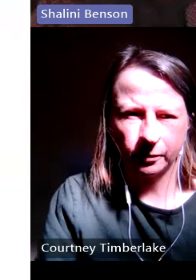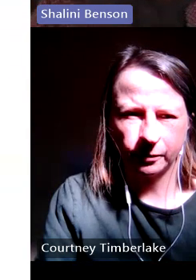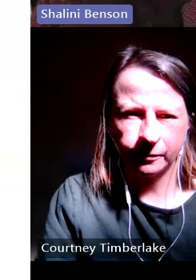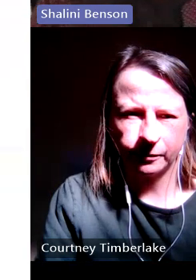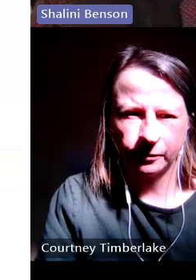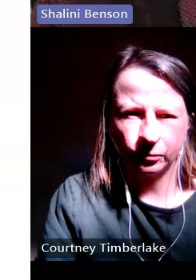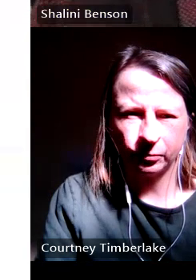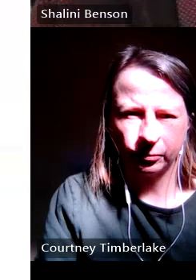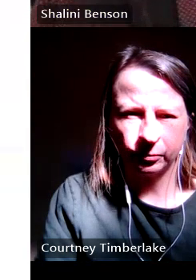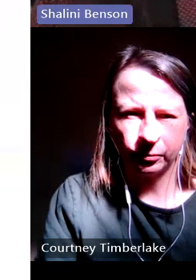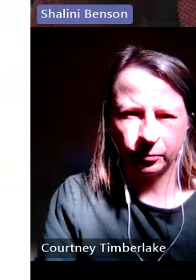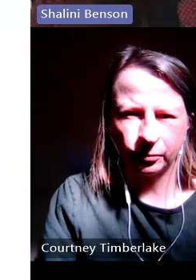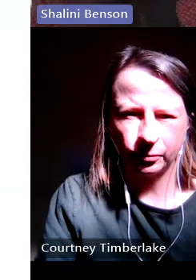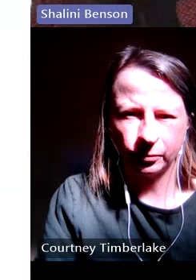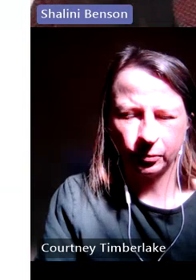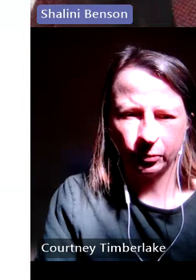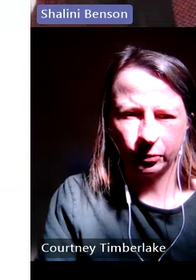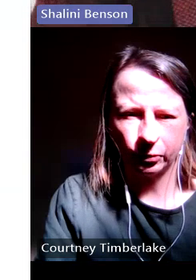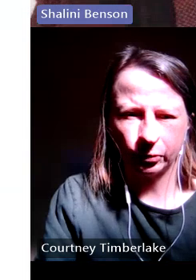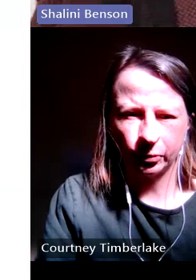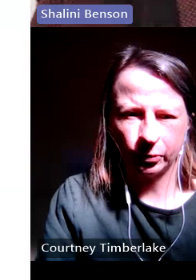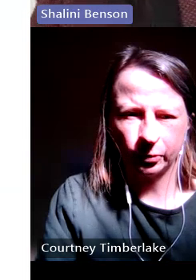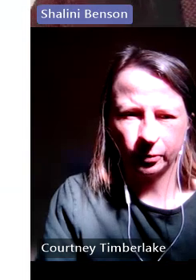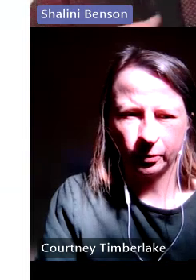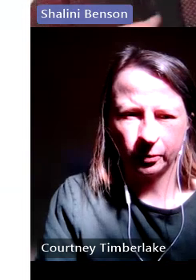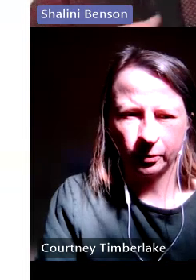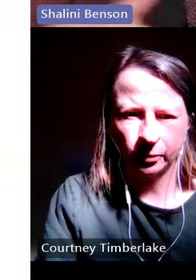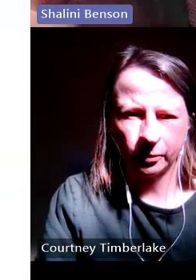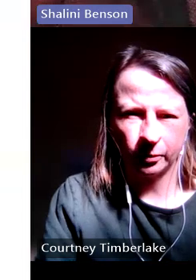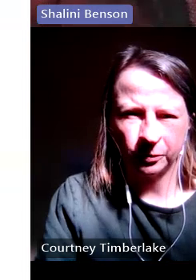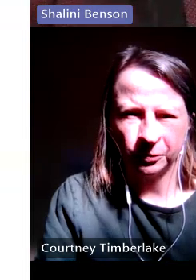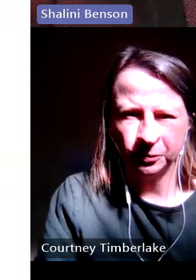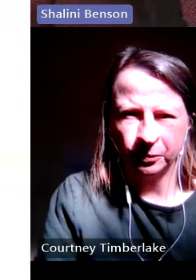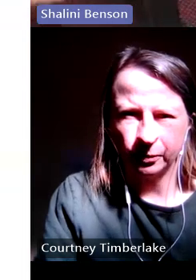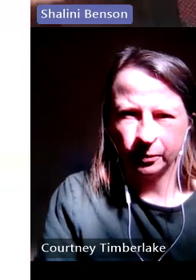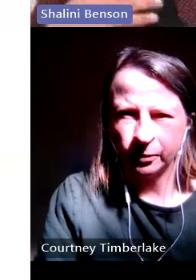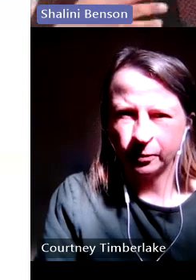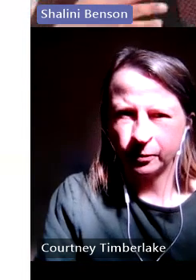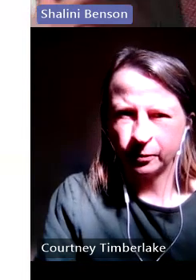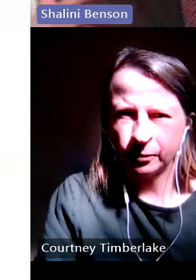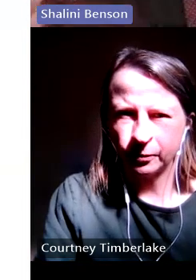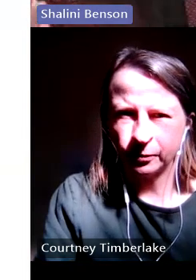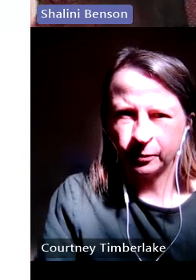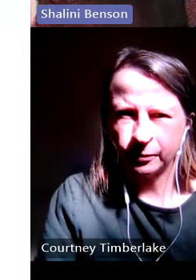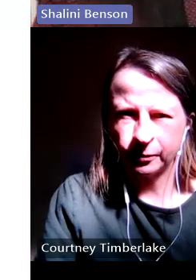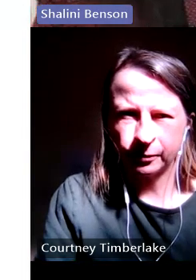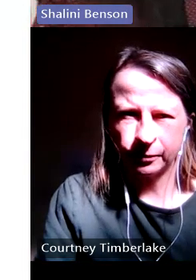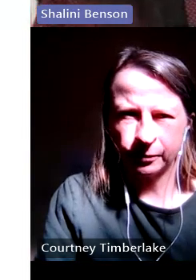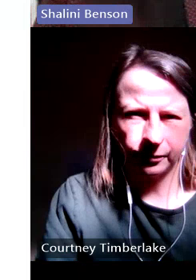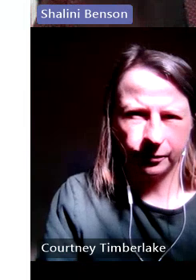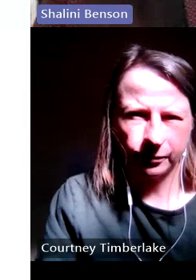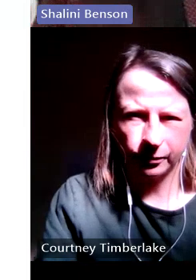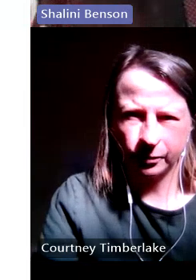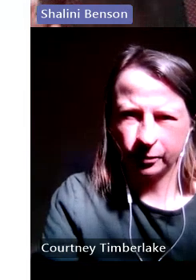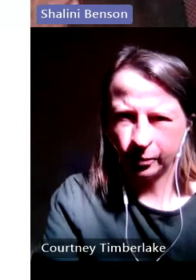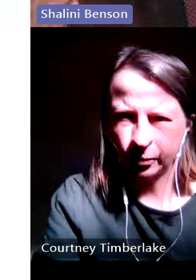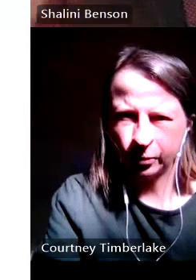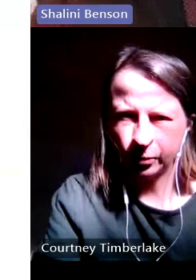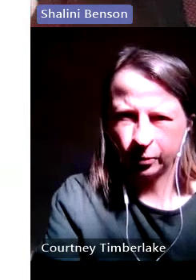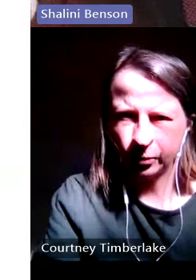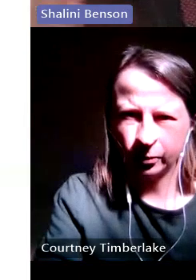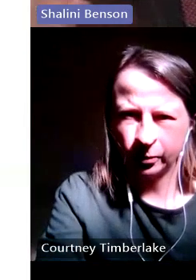foremost concern. It is an OMB concern, right? So that we can have that whole government-wide view